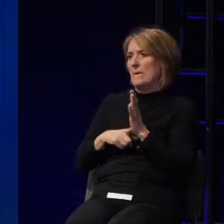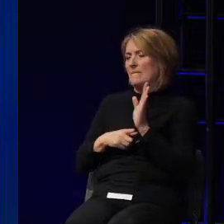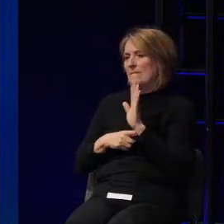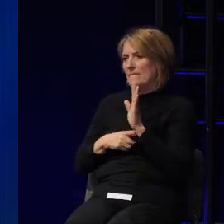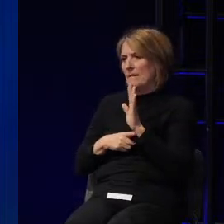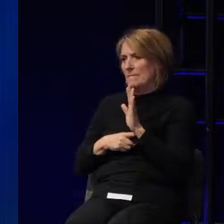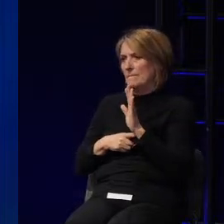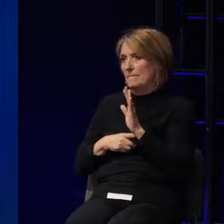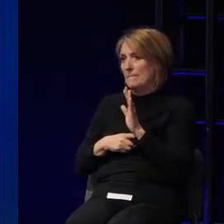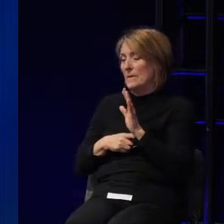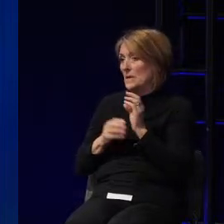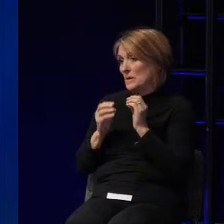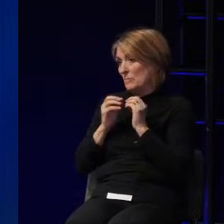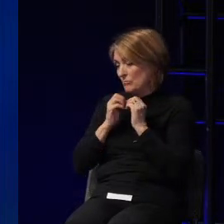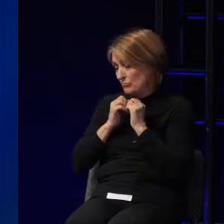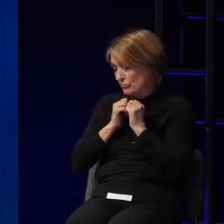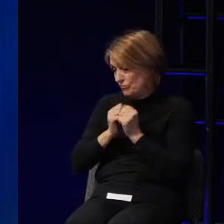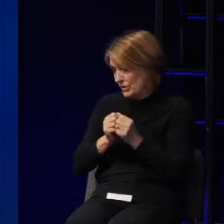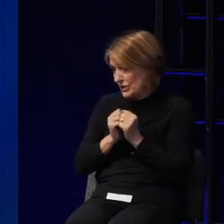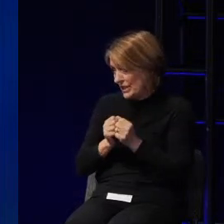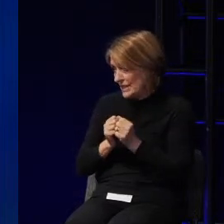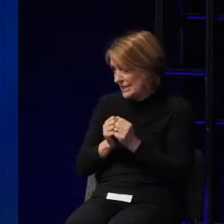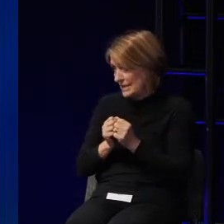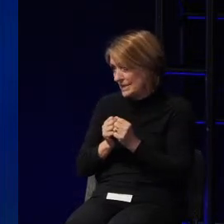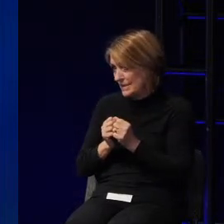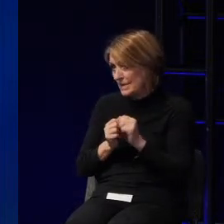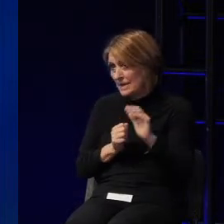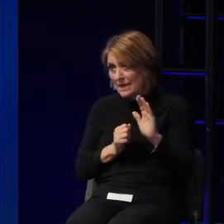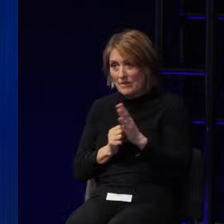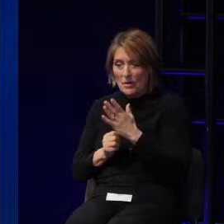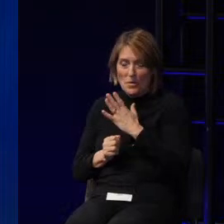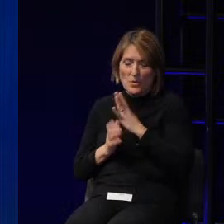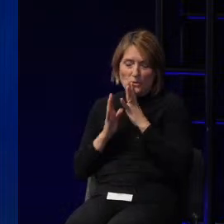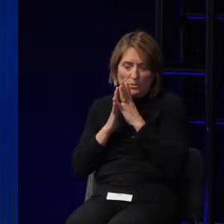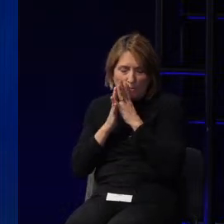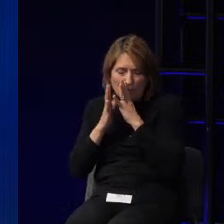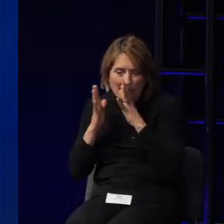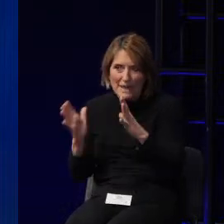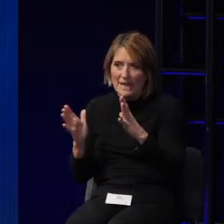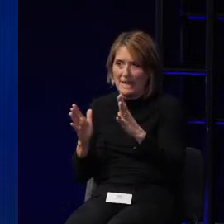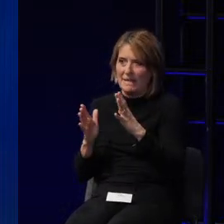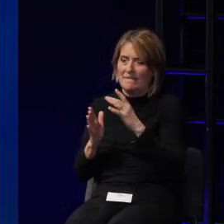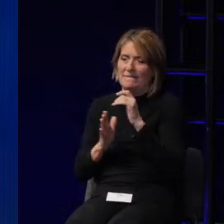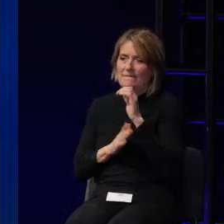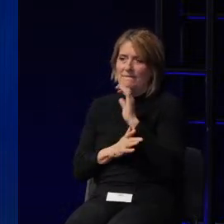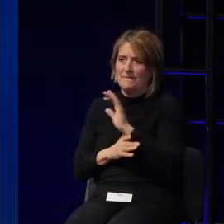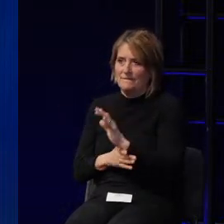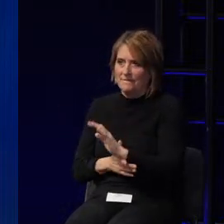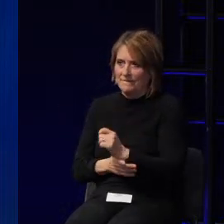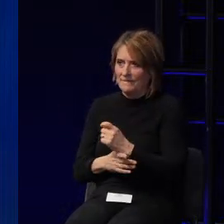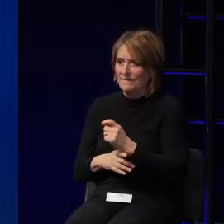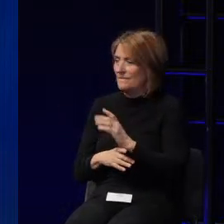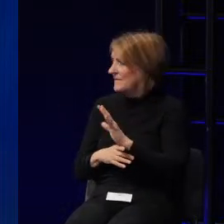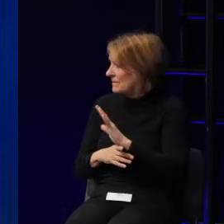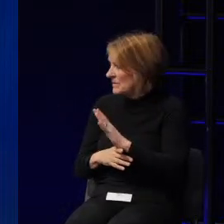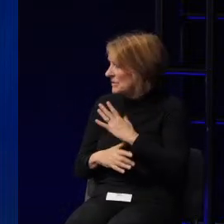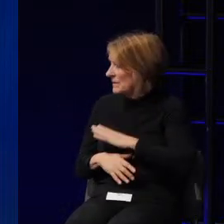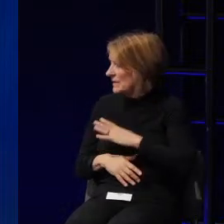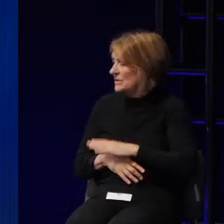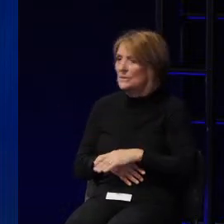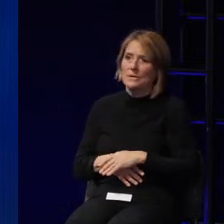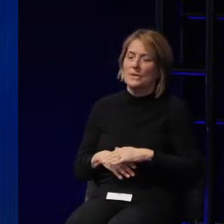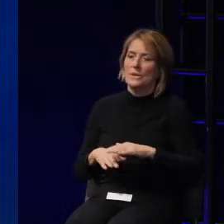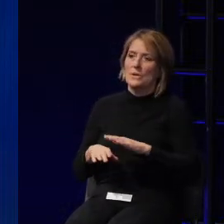I appreciate it. You know, everyone wants to do a big film. You don't need to do a big film. I mean, blue